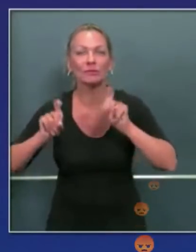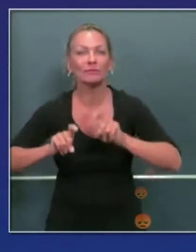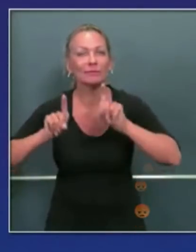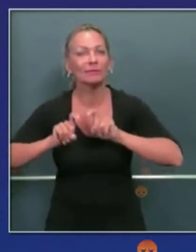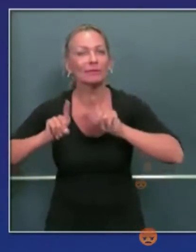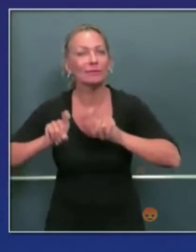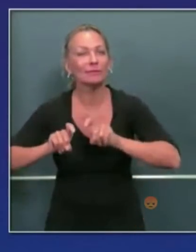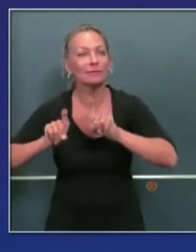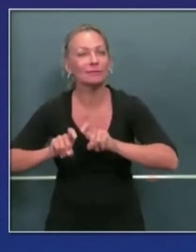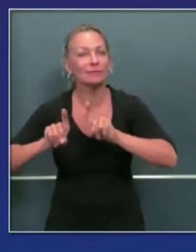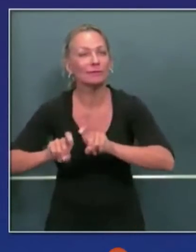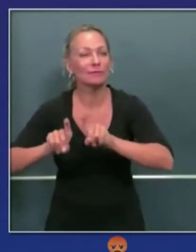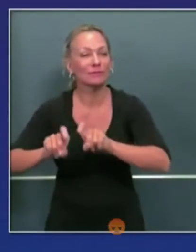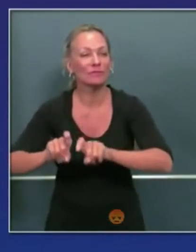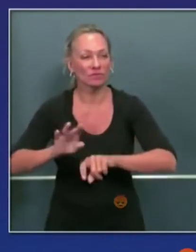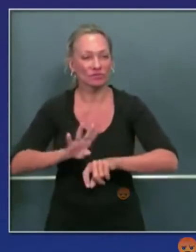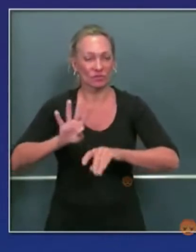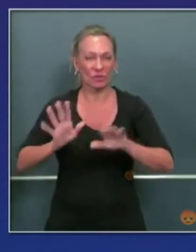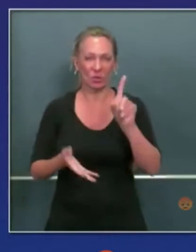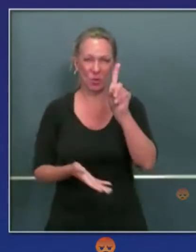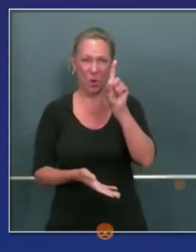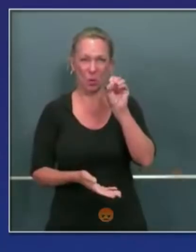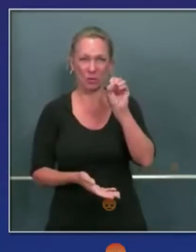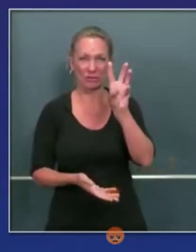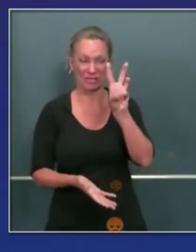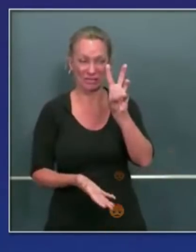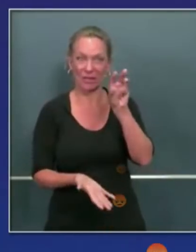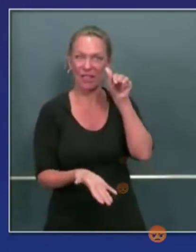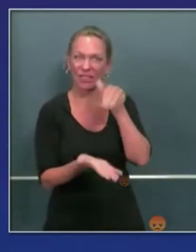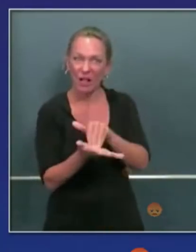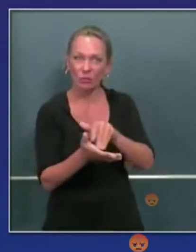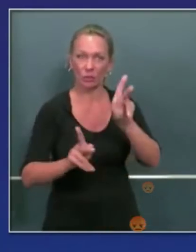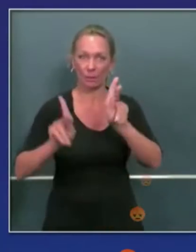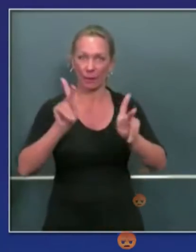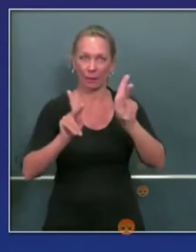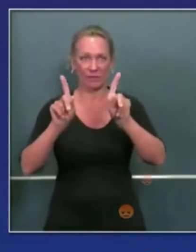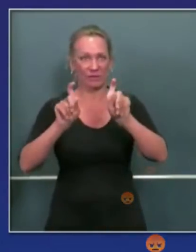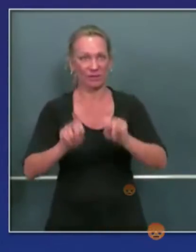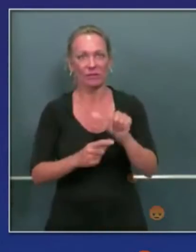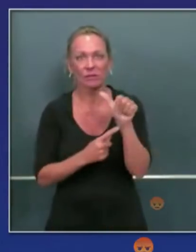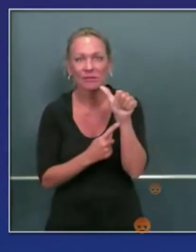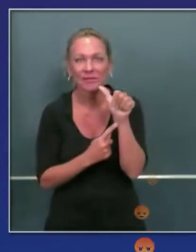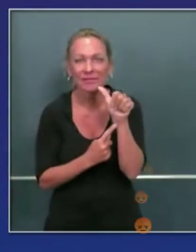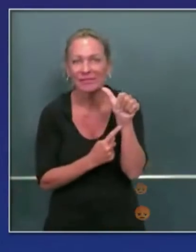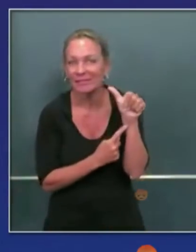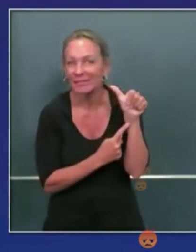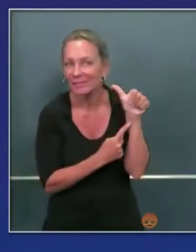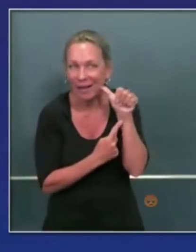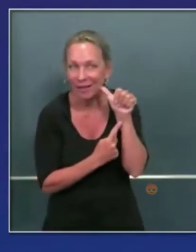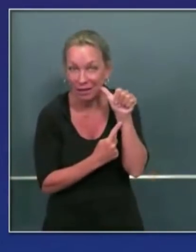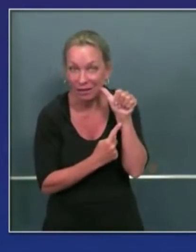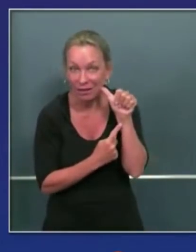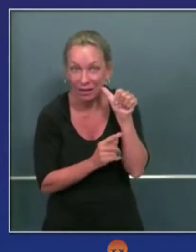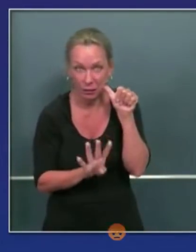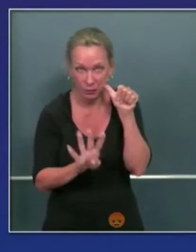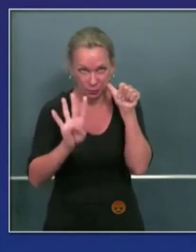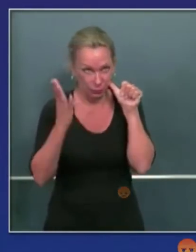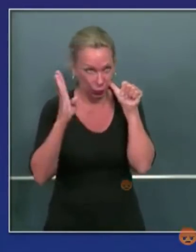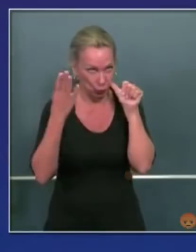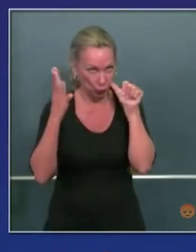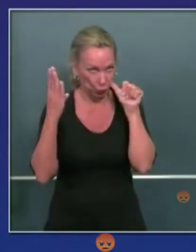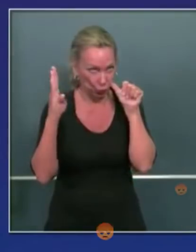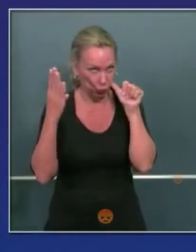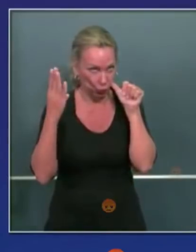106,000 tests were conducted. Trên màn ảnh chúng ta có thể thấy cái đường màu cam đó là cái đường cho thấy là cái lượng